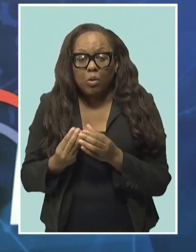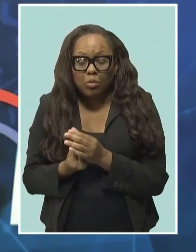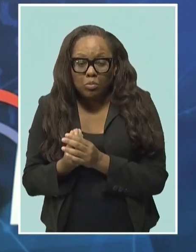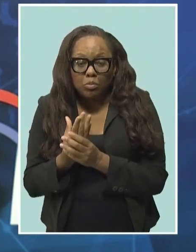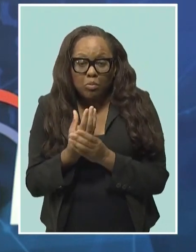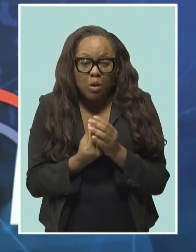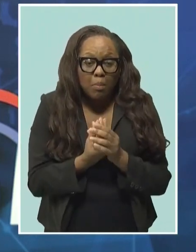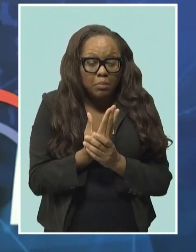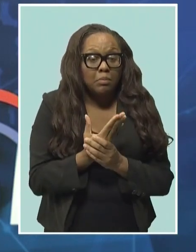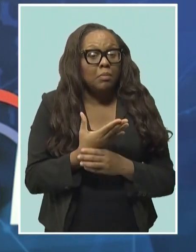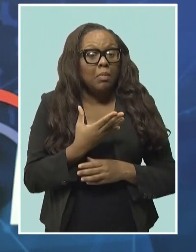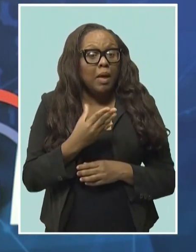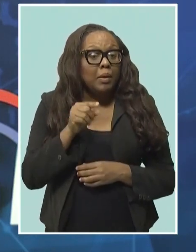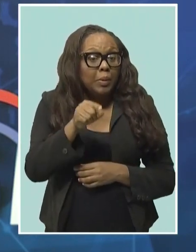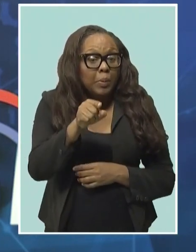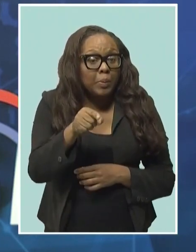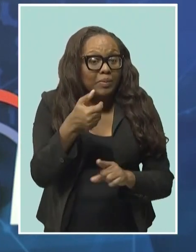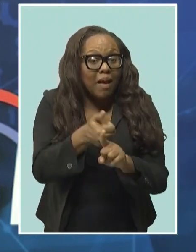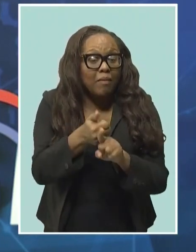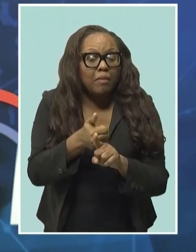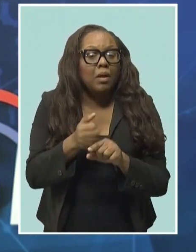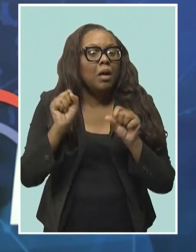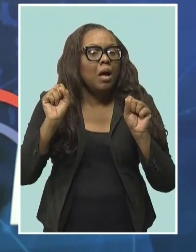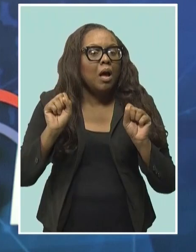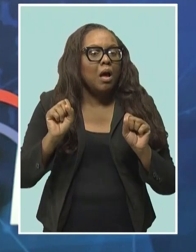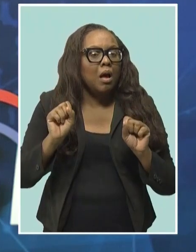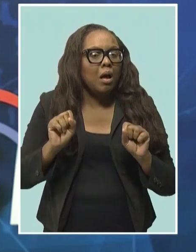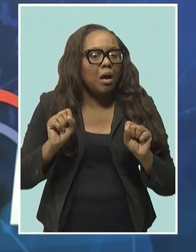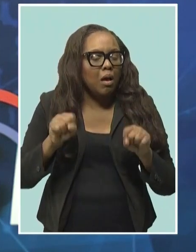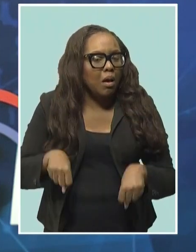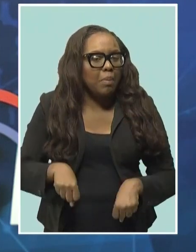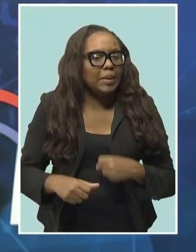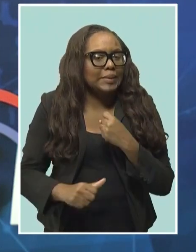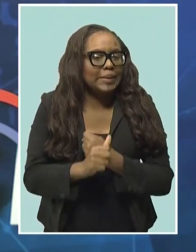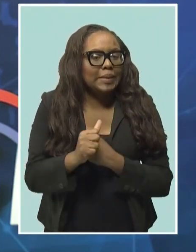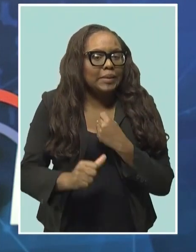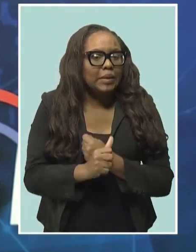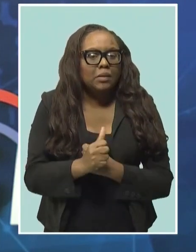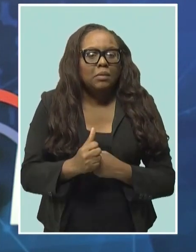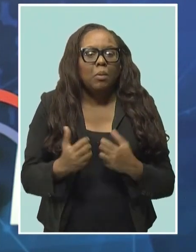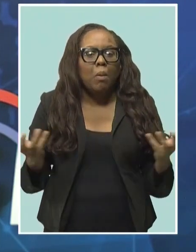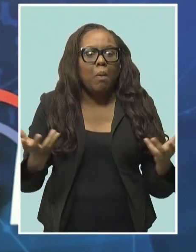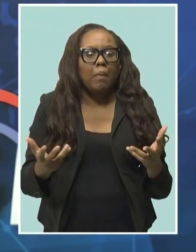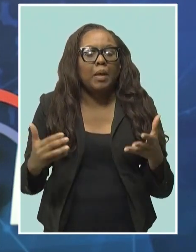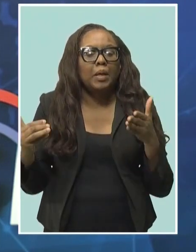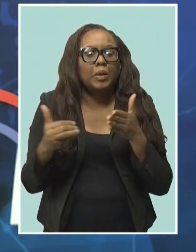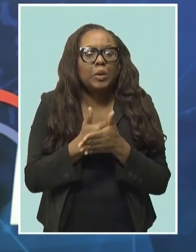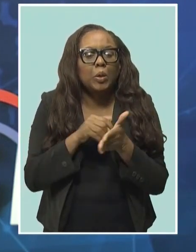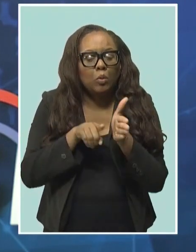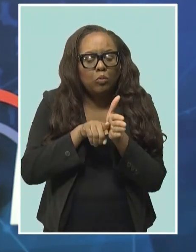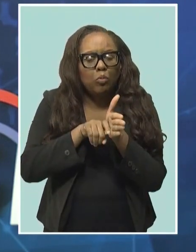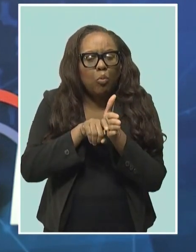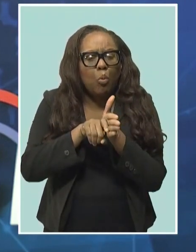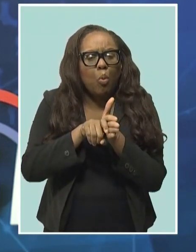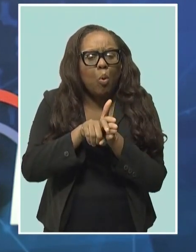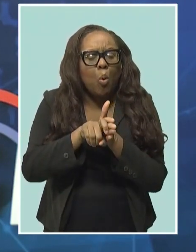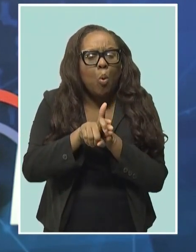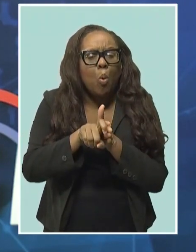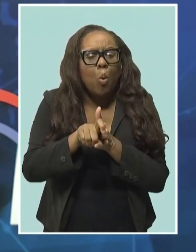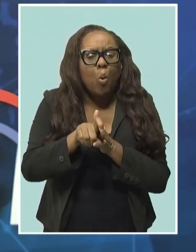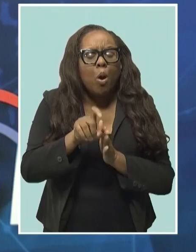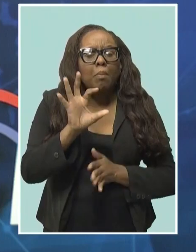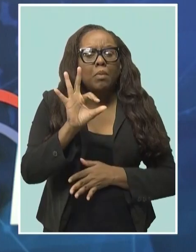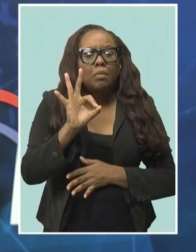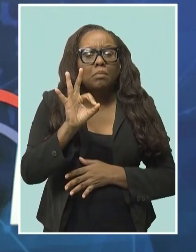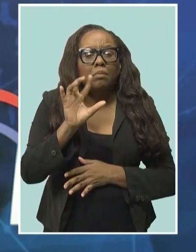danger owing to the presence of a new Guinea flatworm, an invasive species recently spotted here on the island. Chief